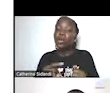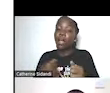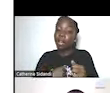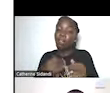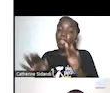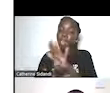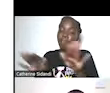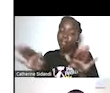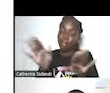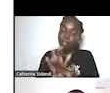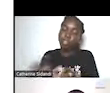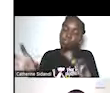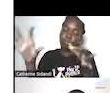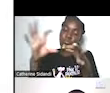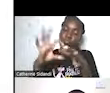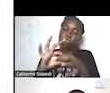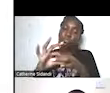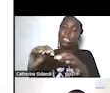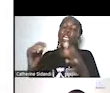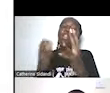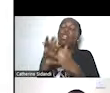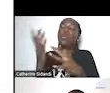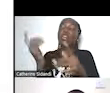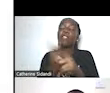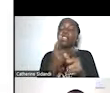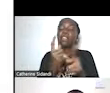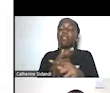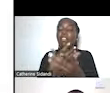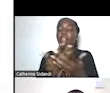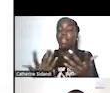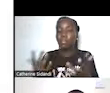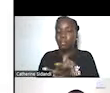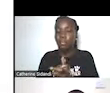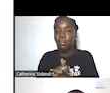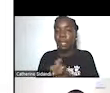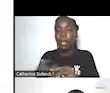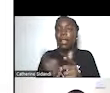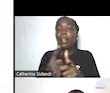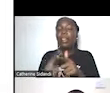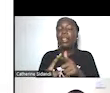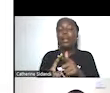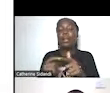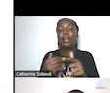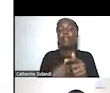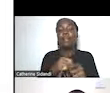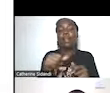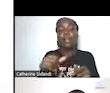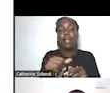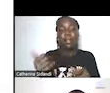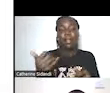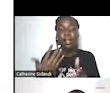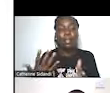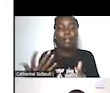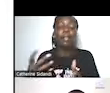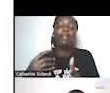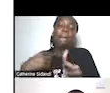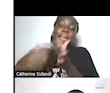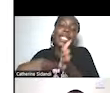combined through different gadgets. Then analytics also, because now we're dealing with data analytics, we're also coming in machine